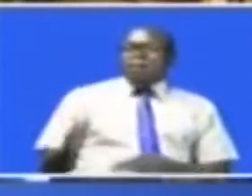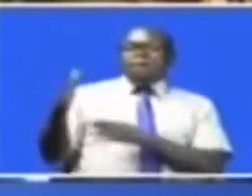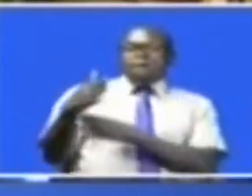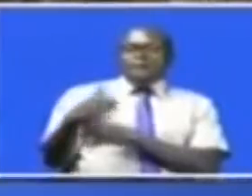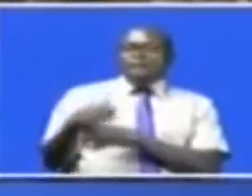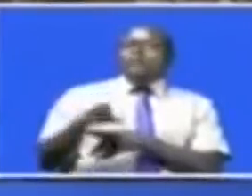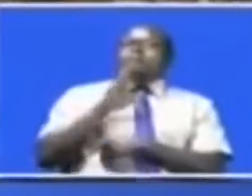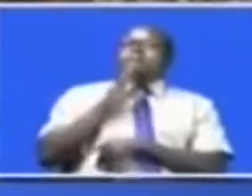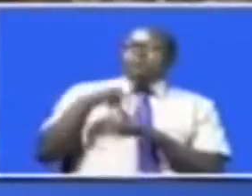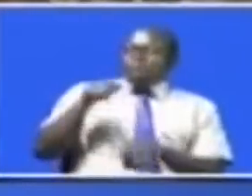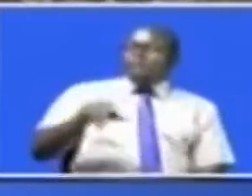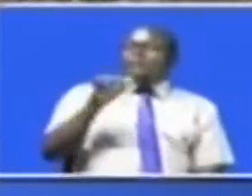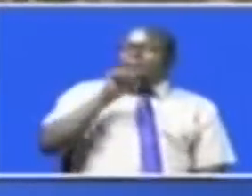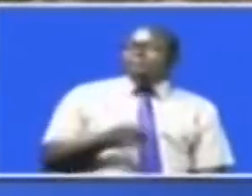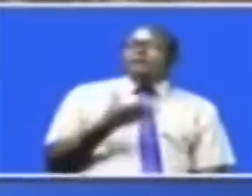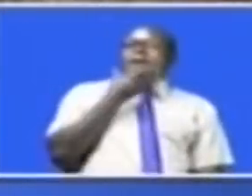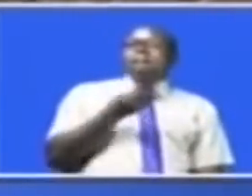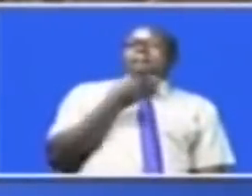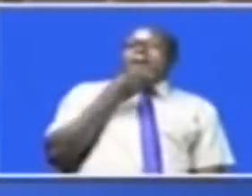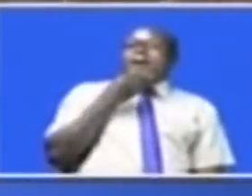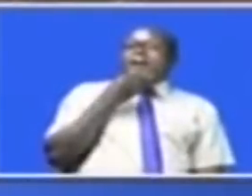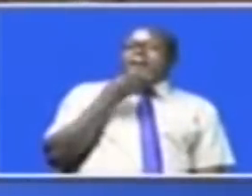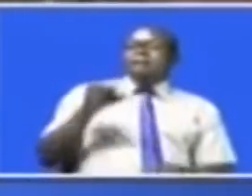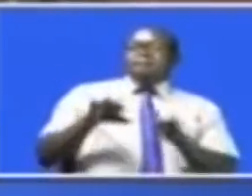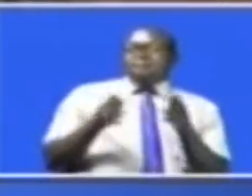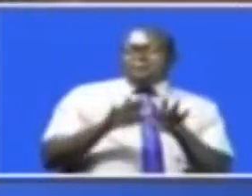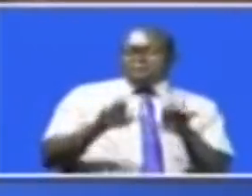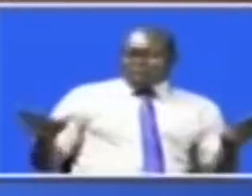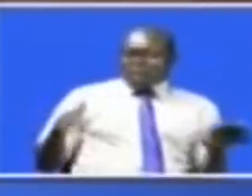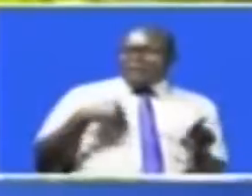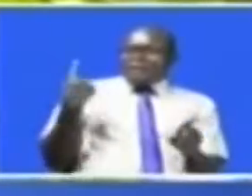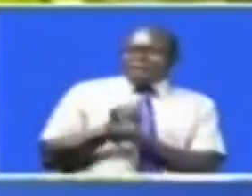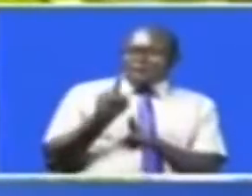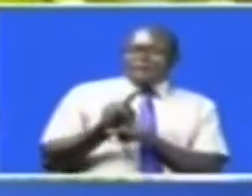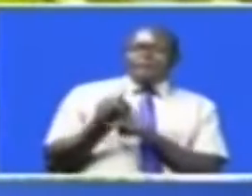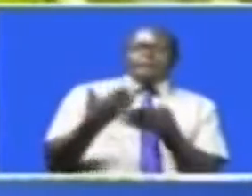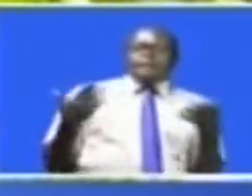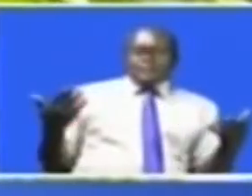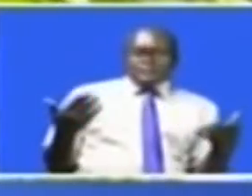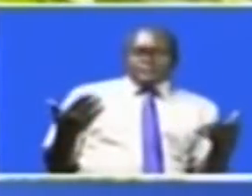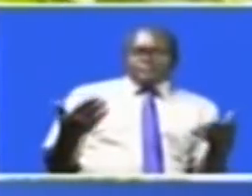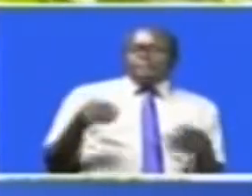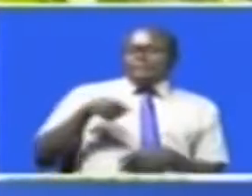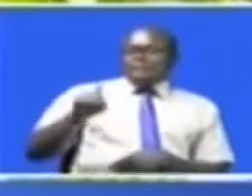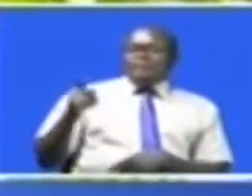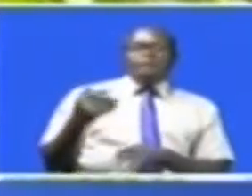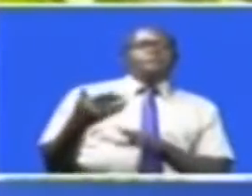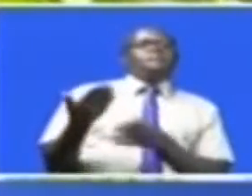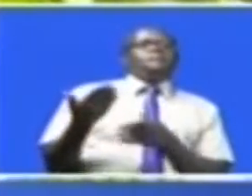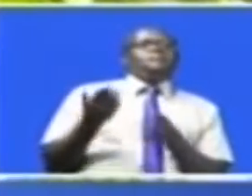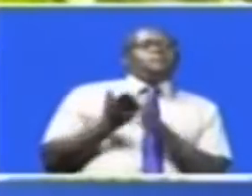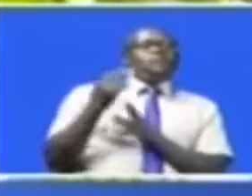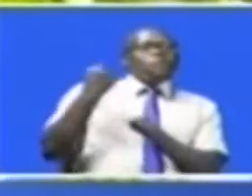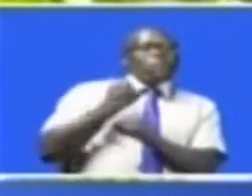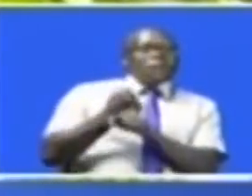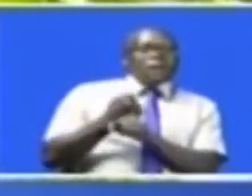borrow a leaf from Zay Joshua Okundi, his lush farm teeming with all kinds of farm produce. Okundi was, by his own admission,